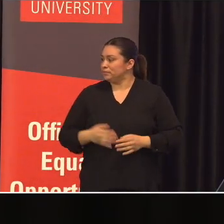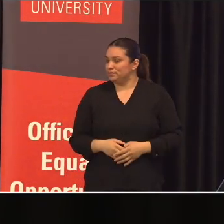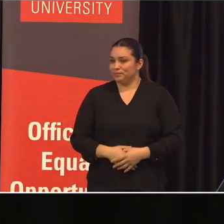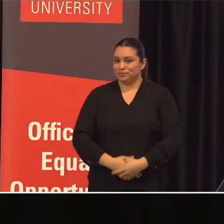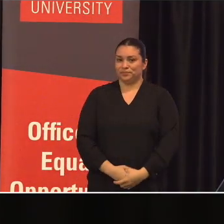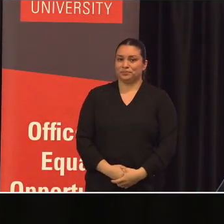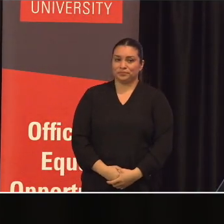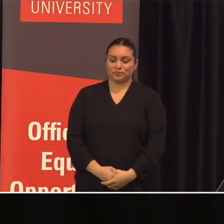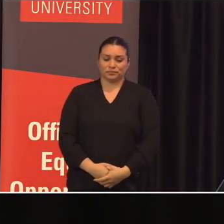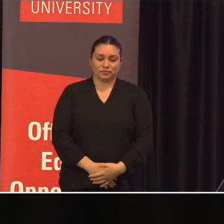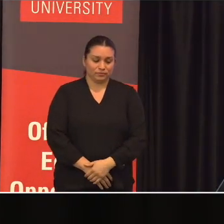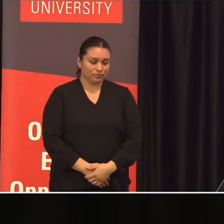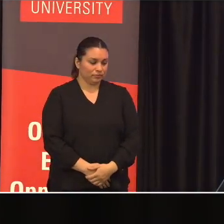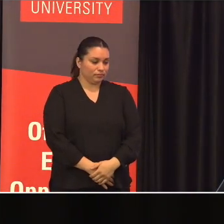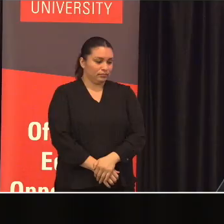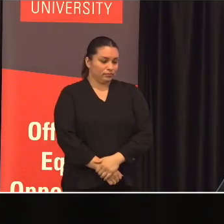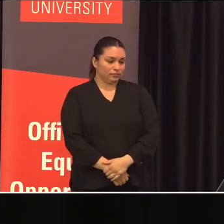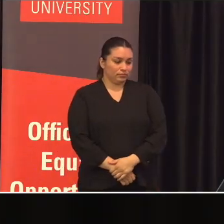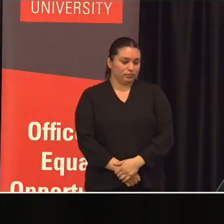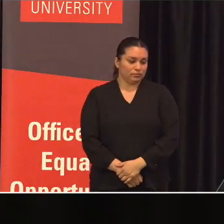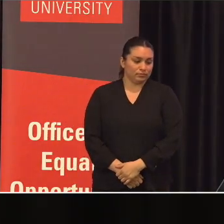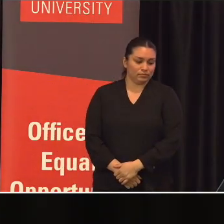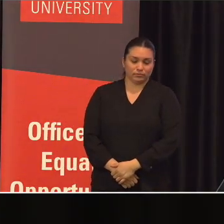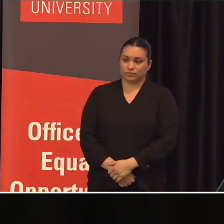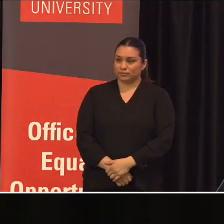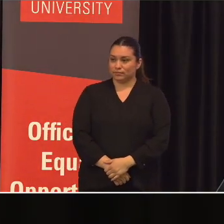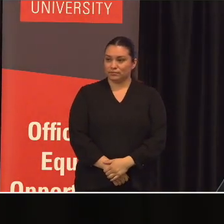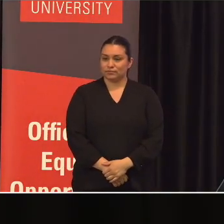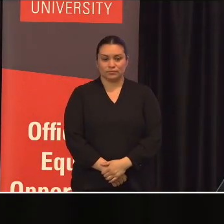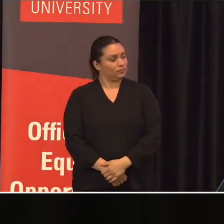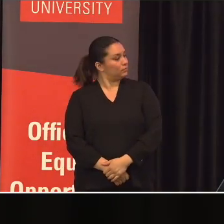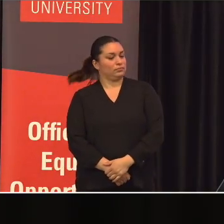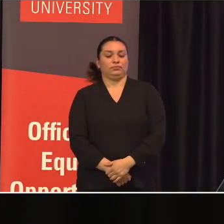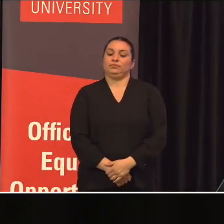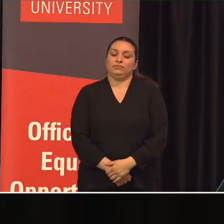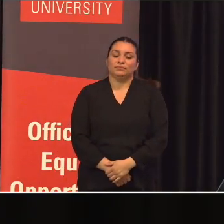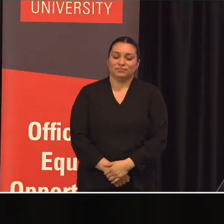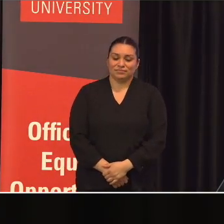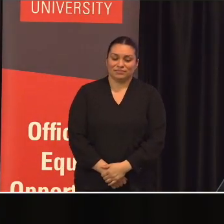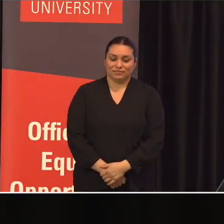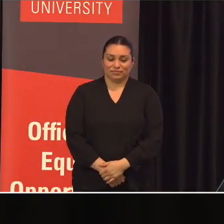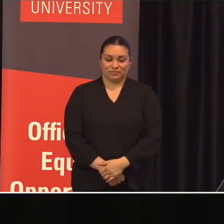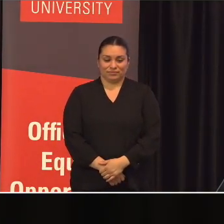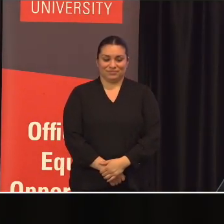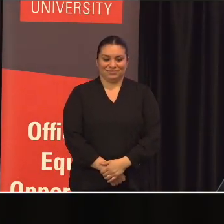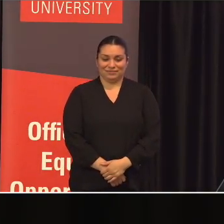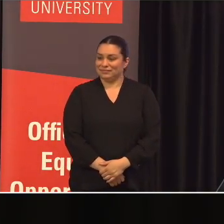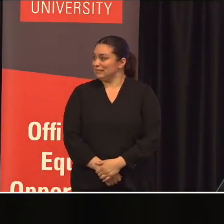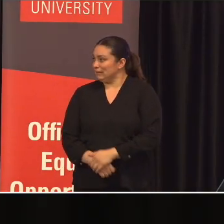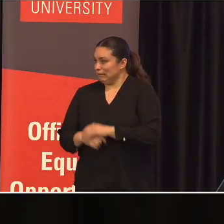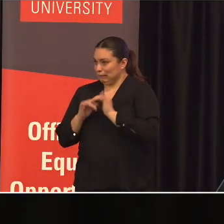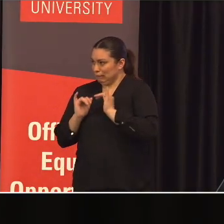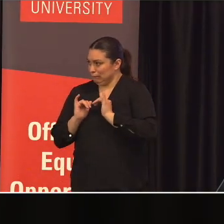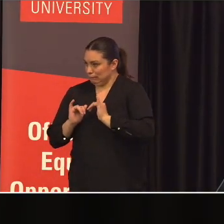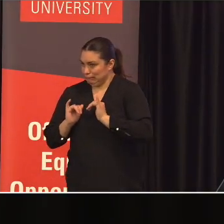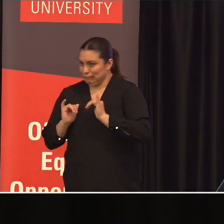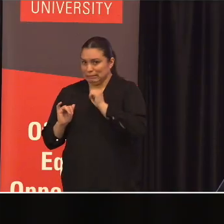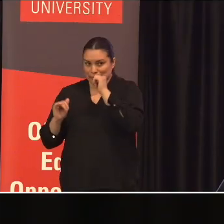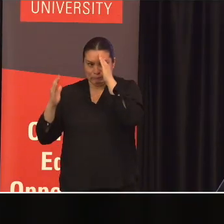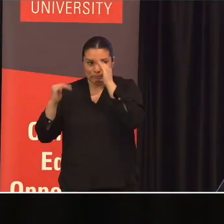I know there are mics. We may not have planned for questions. That's my fault, not them.